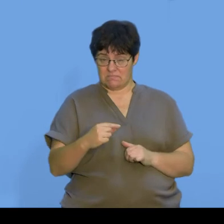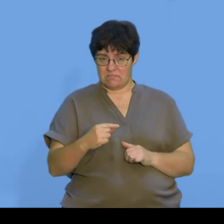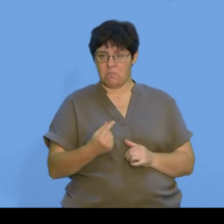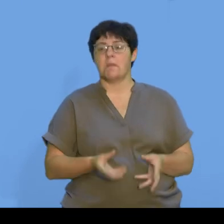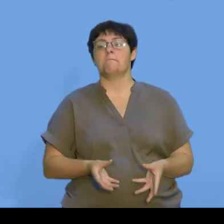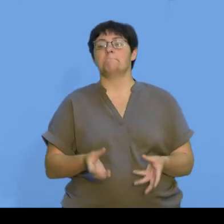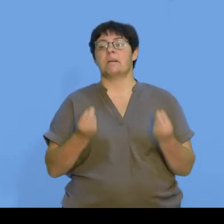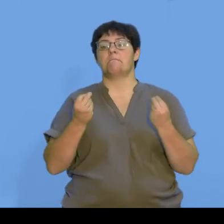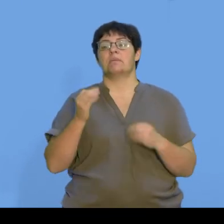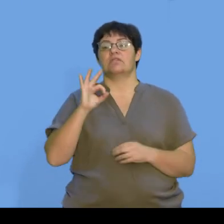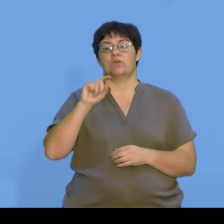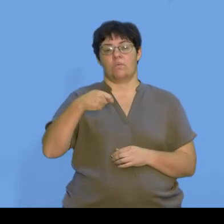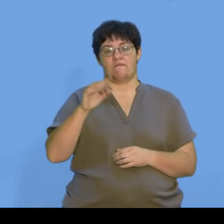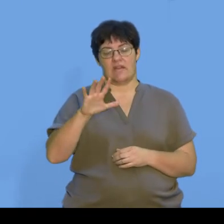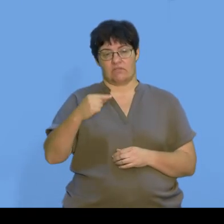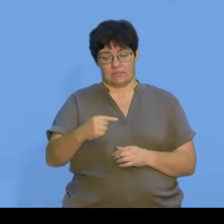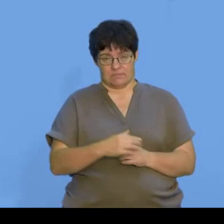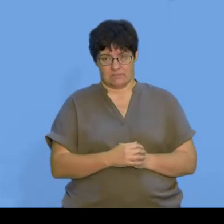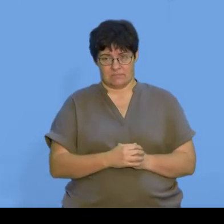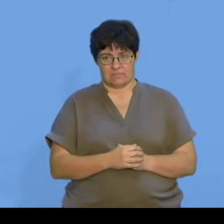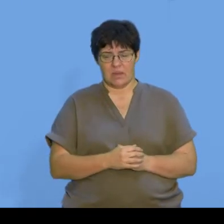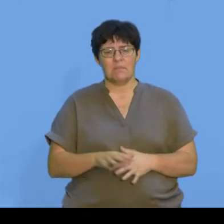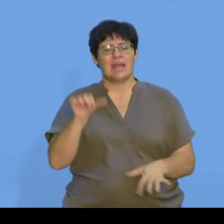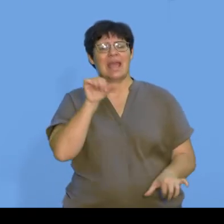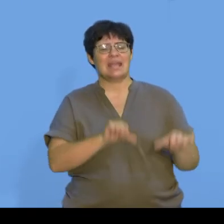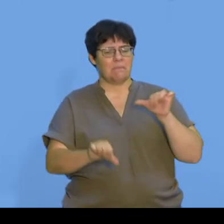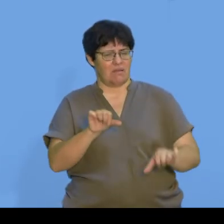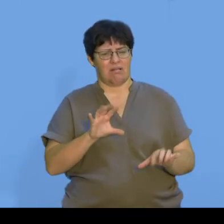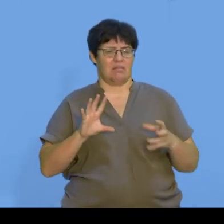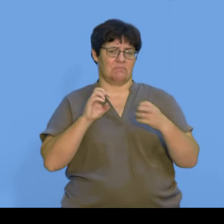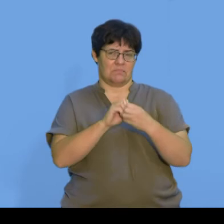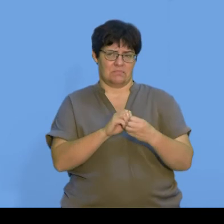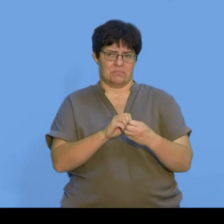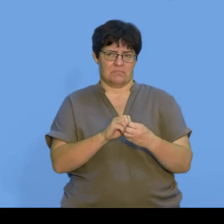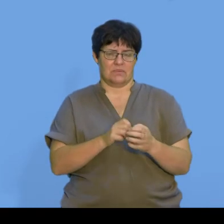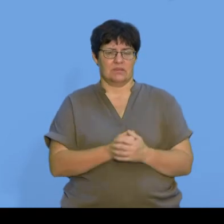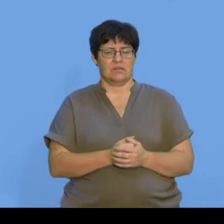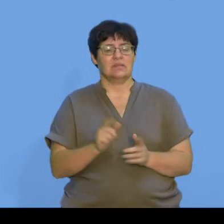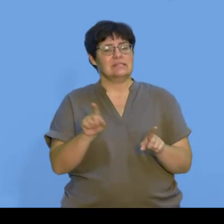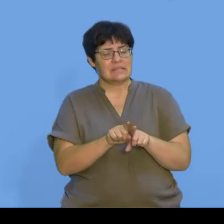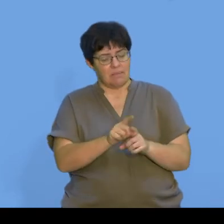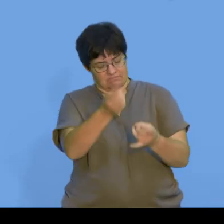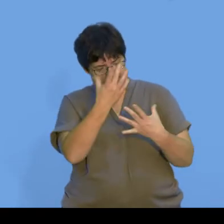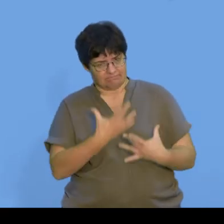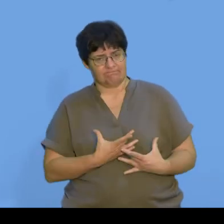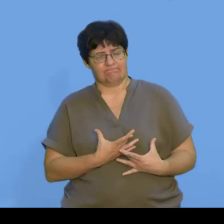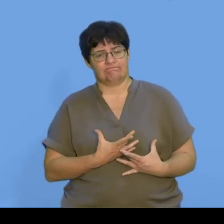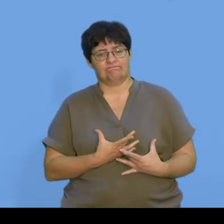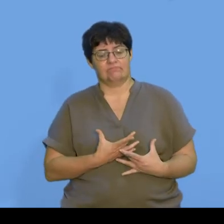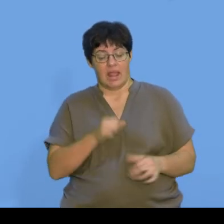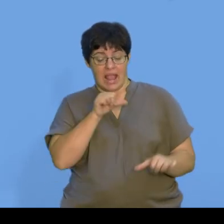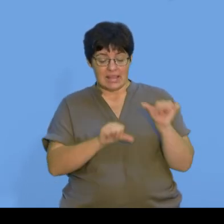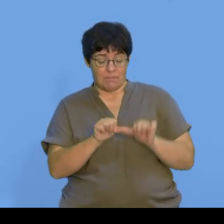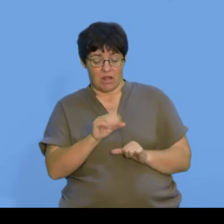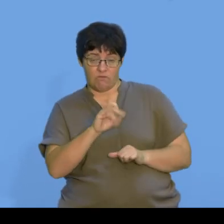3.5 grams, all right? So that's all about chemical composition, but it also tells us that the chemical formula